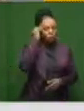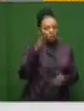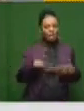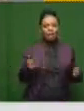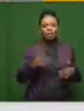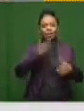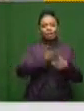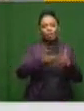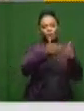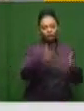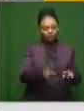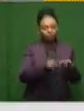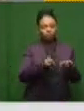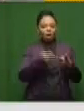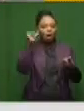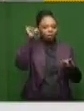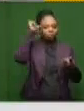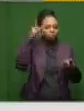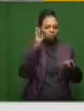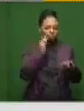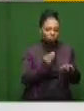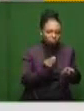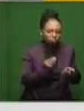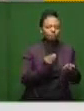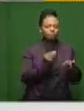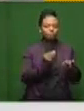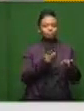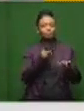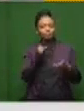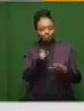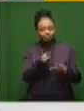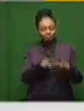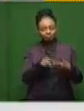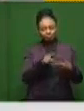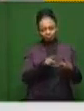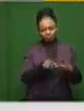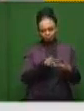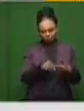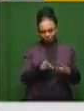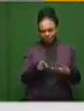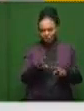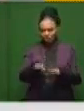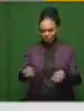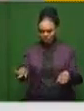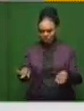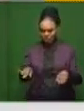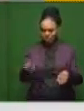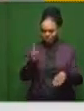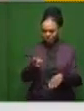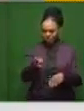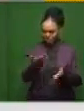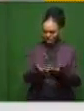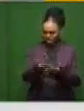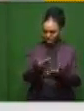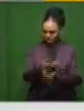workers frontline workers uh those are the ones that I think have been highlighted um can children have the vaccine in